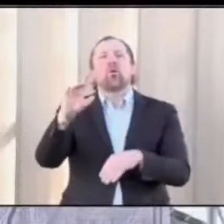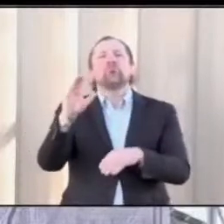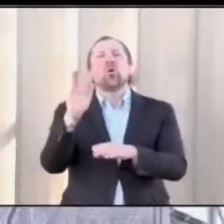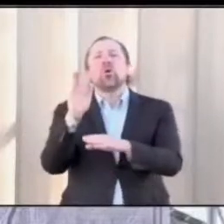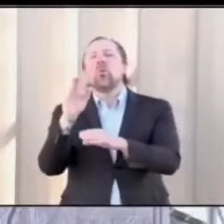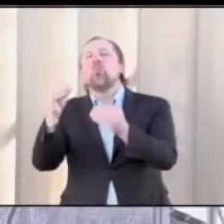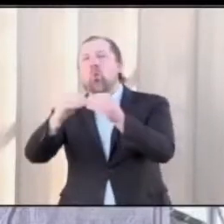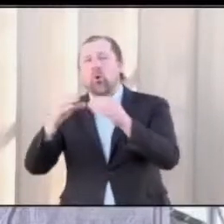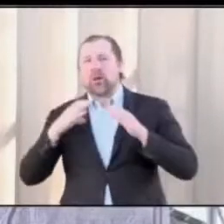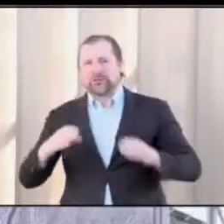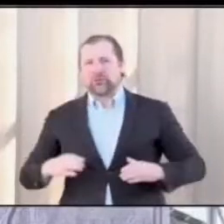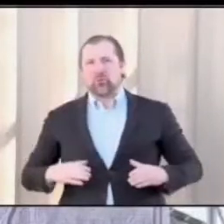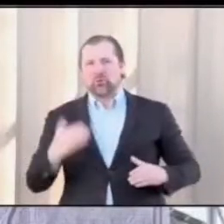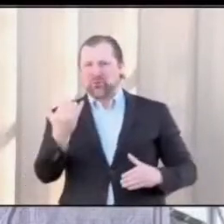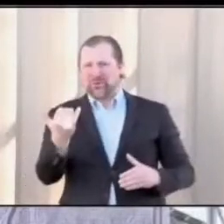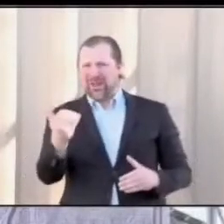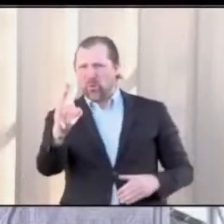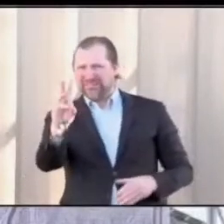total to